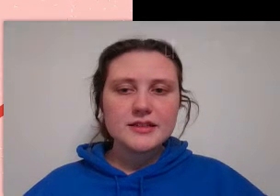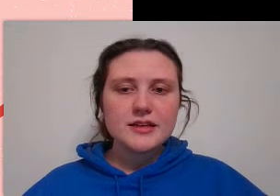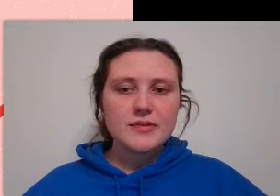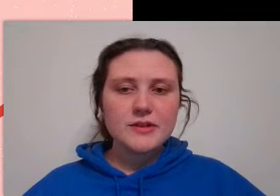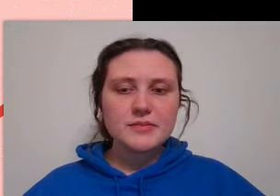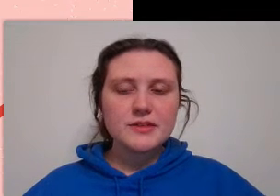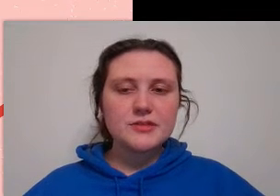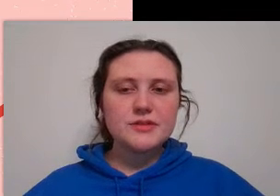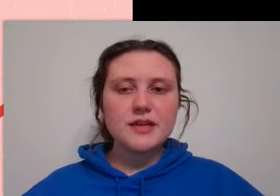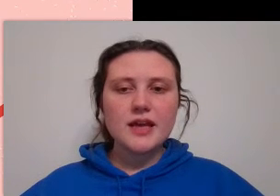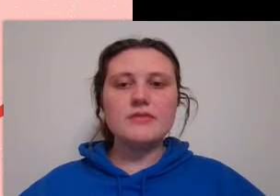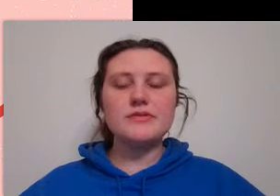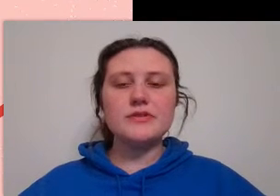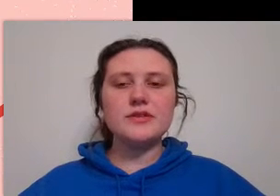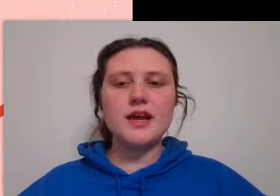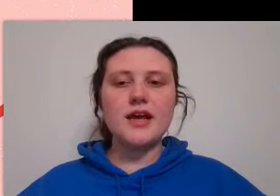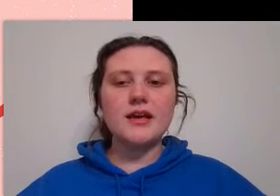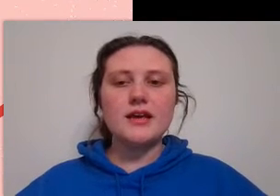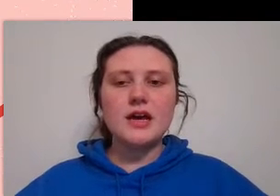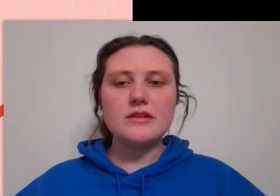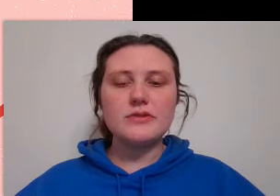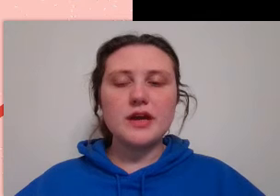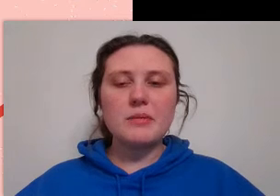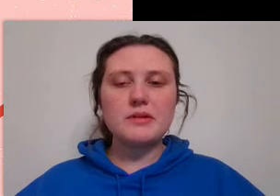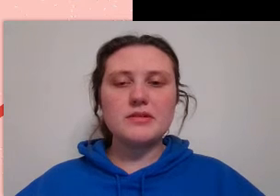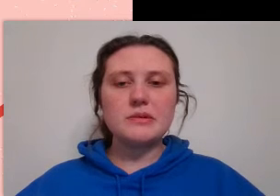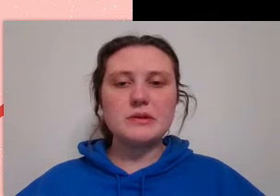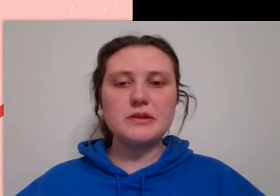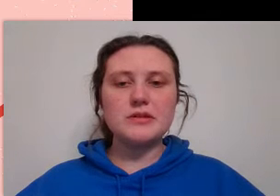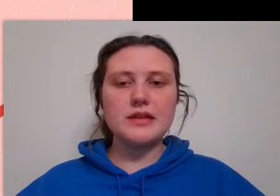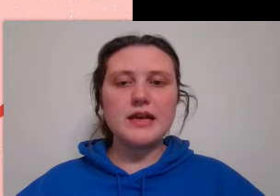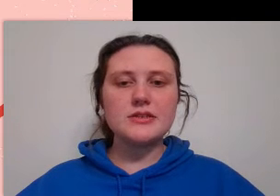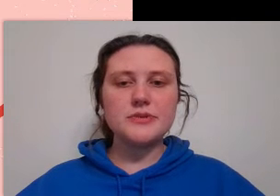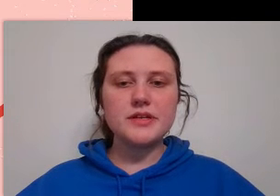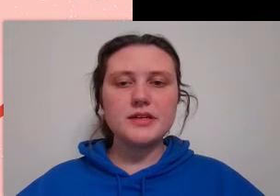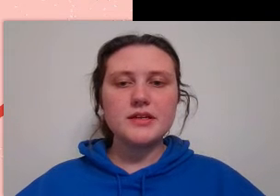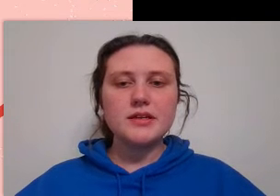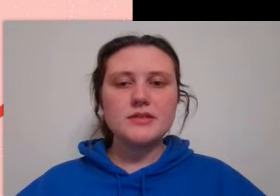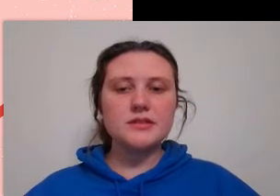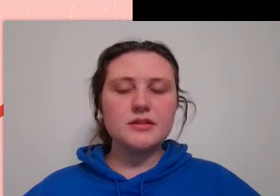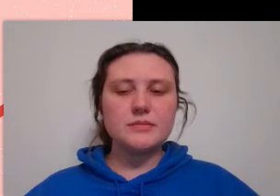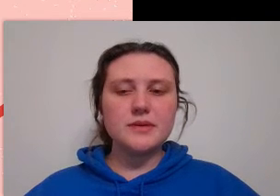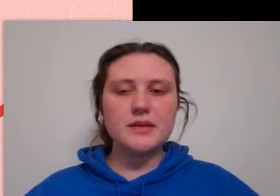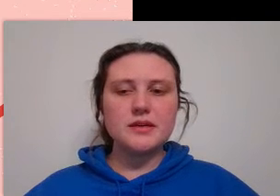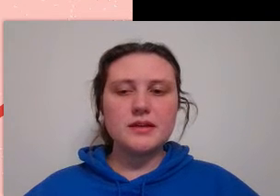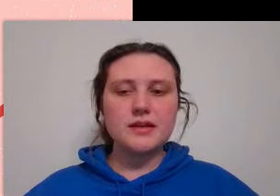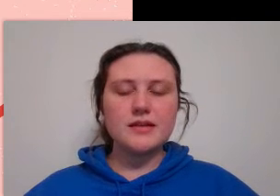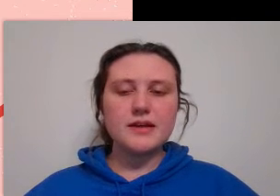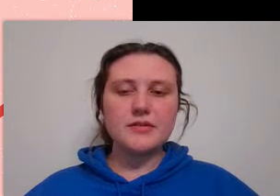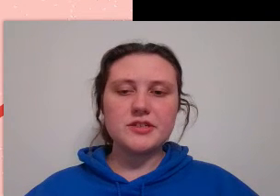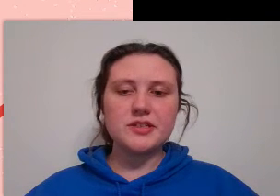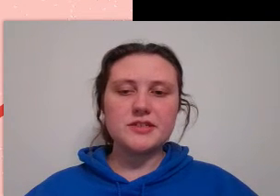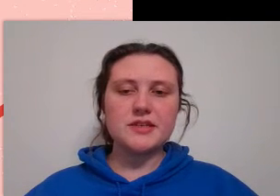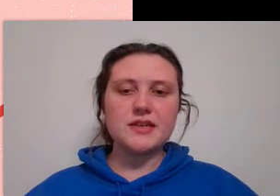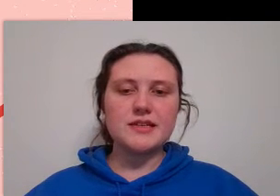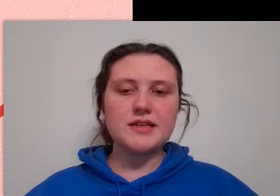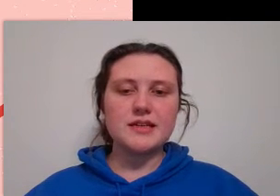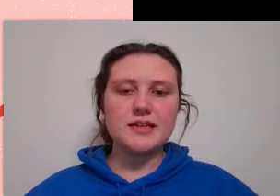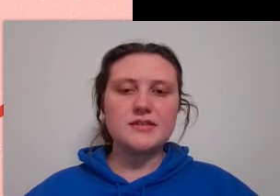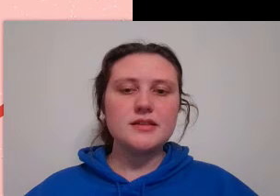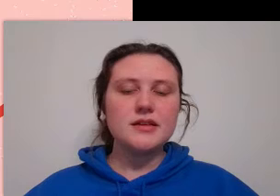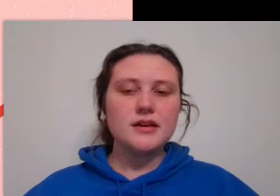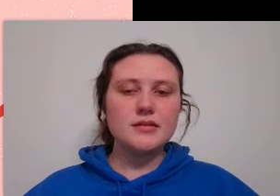Hi guys! We're going to be doing a review today of the vocabulary we learned last week. So that's going to be like the languages,